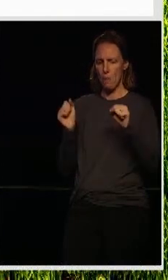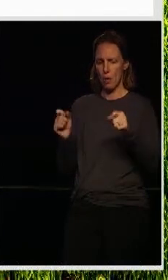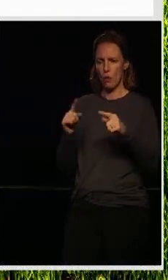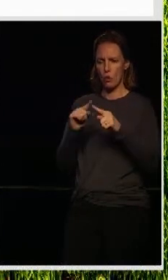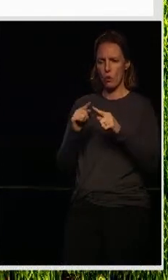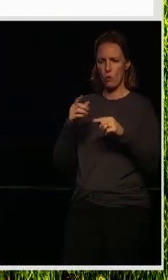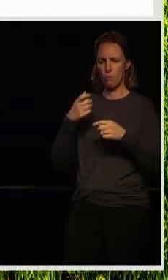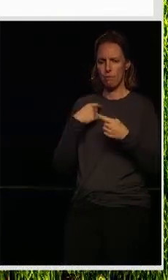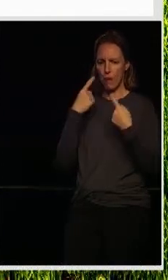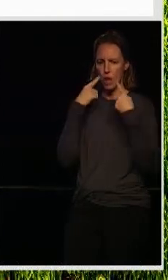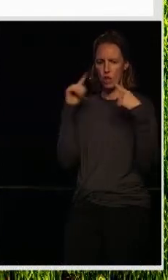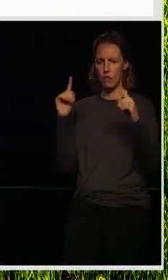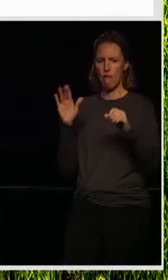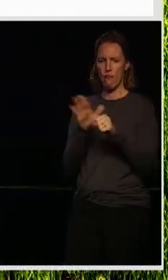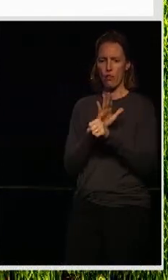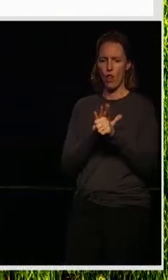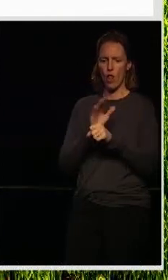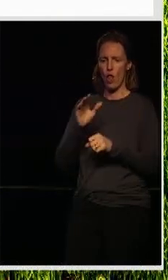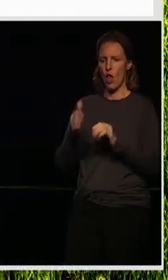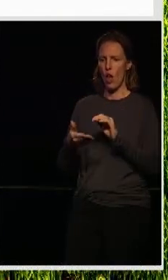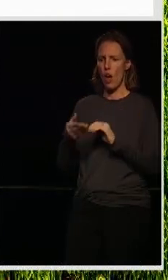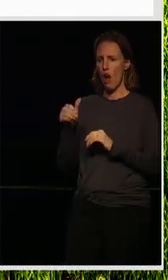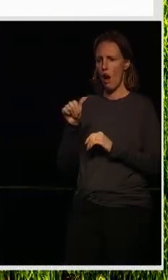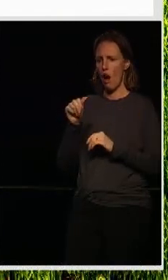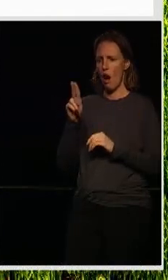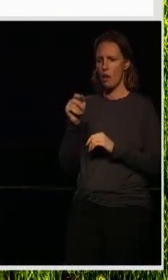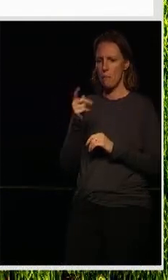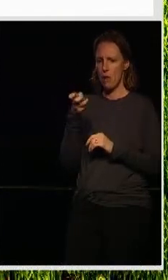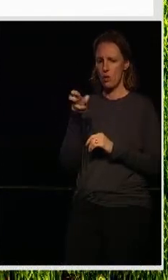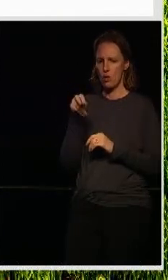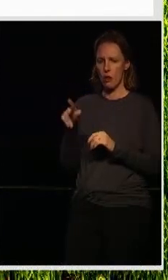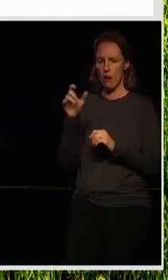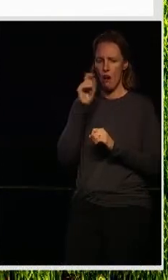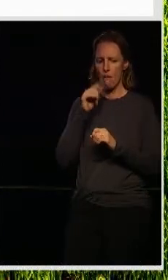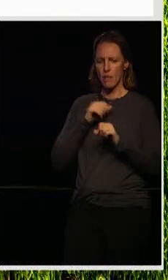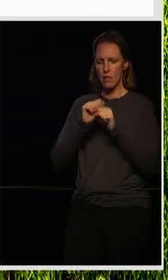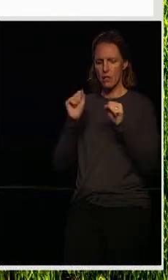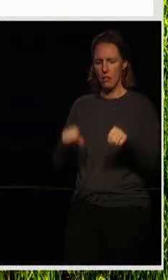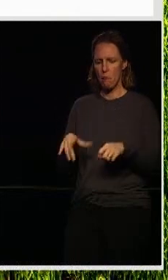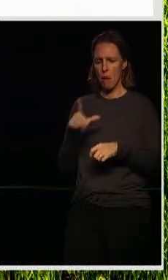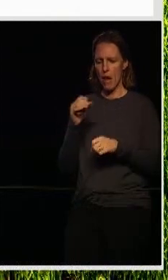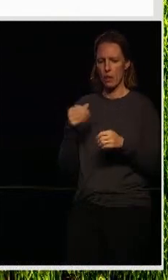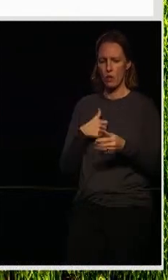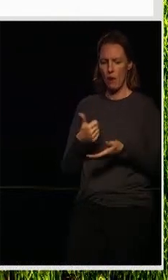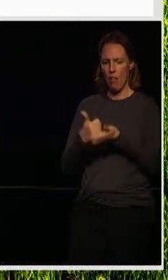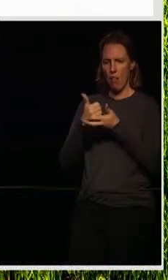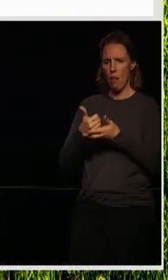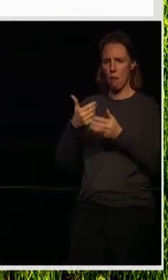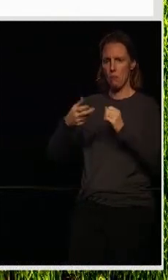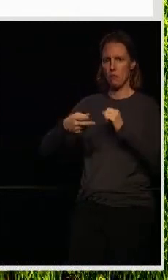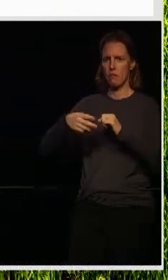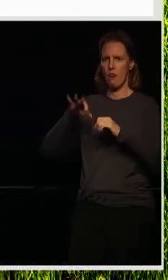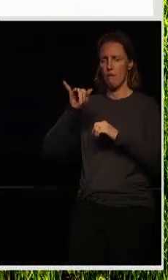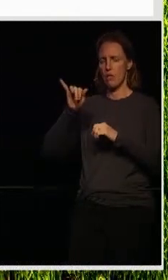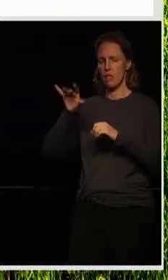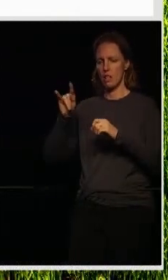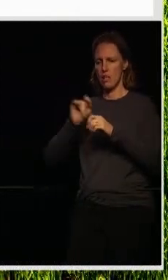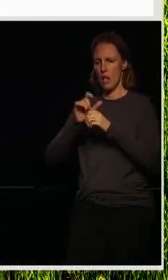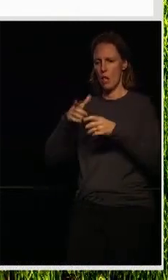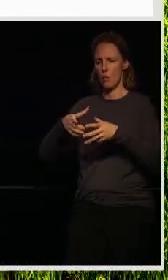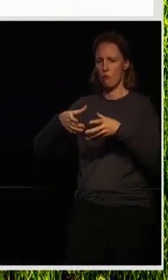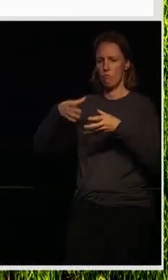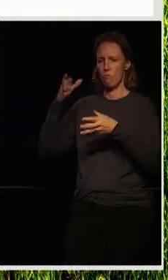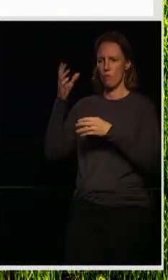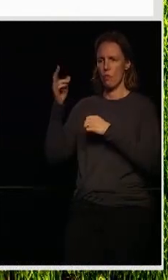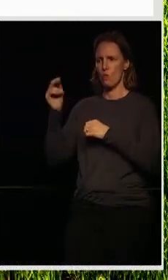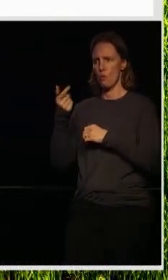the system and to adapt it to the requirements of local grain storage operators. To do so, within the first 12 months, we'll be creating